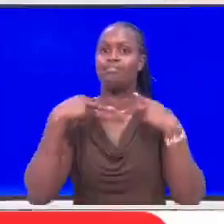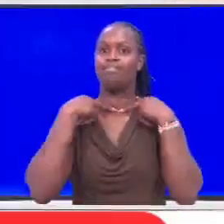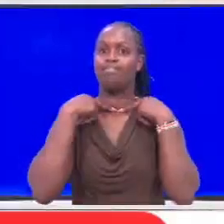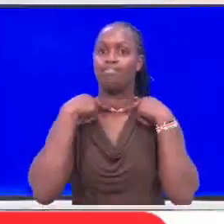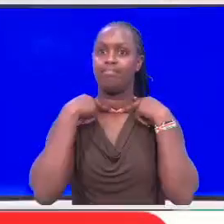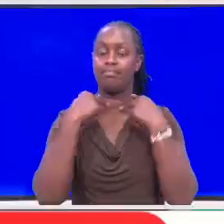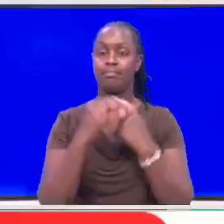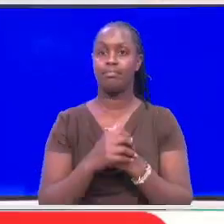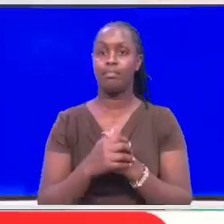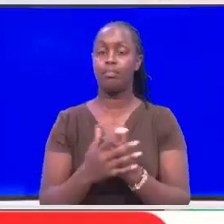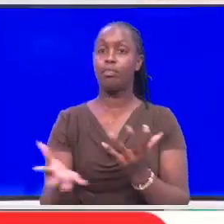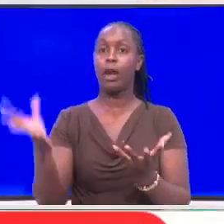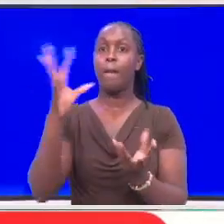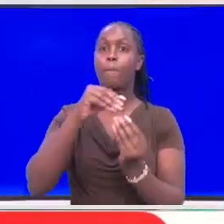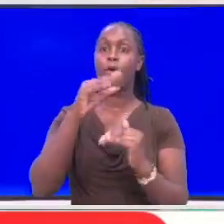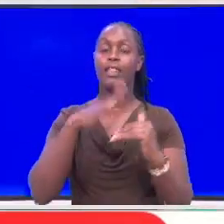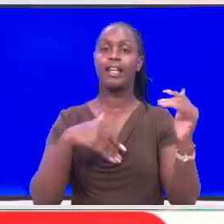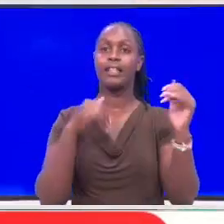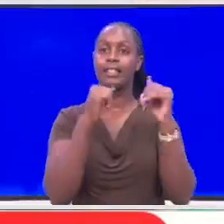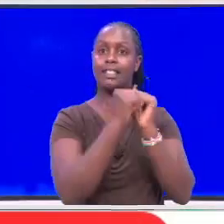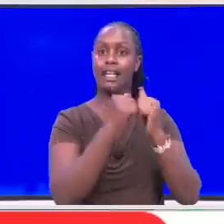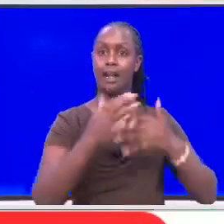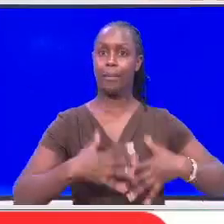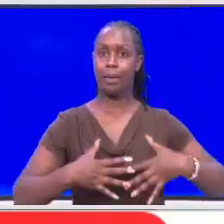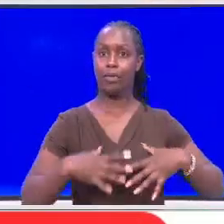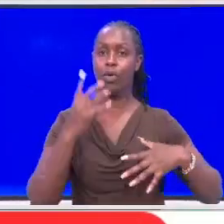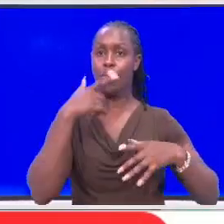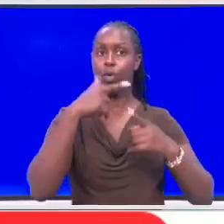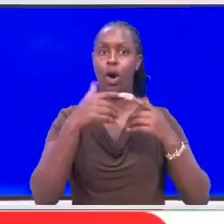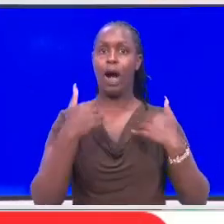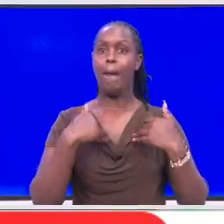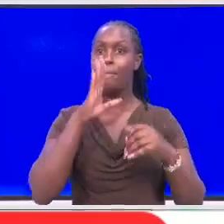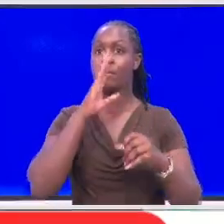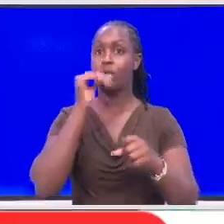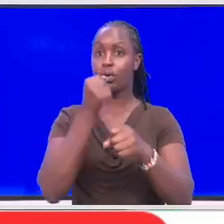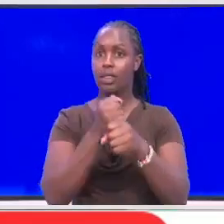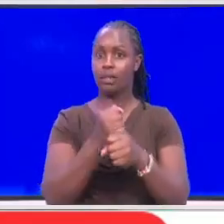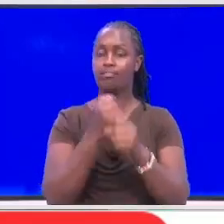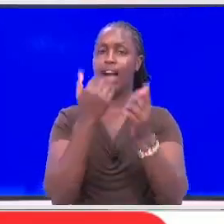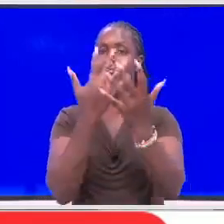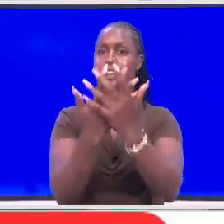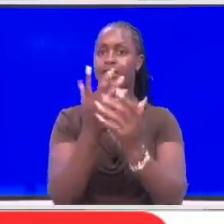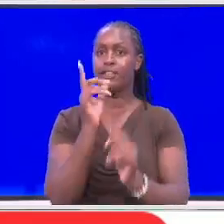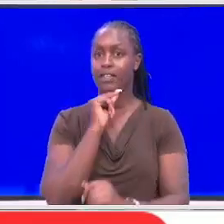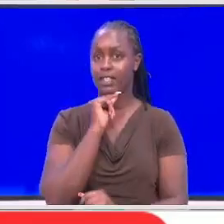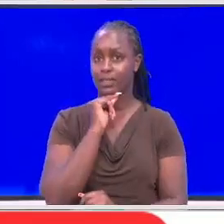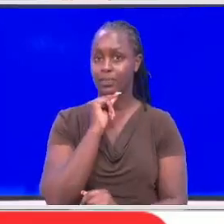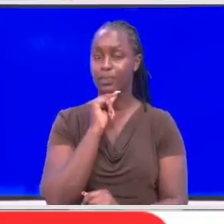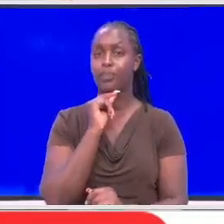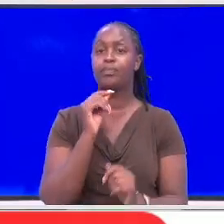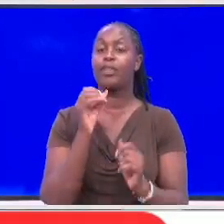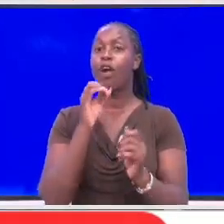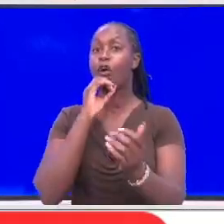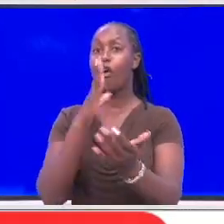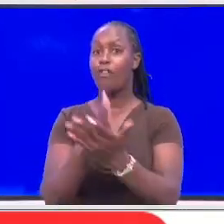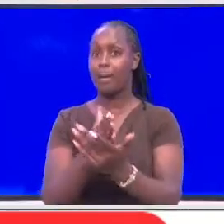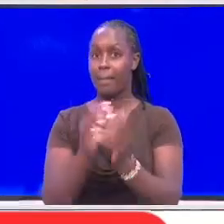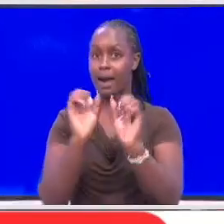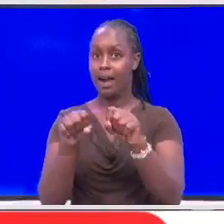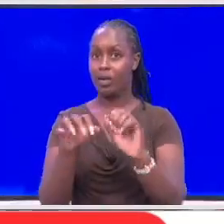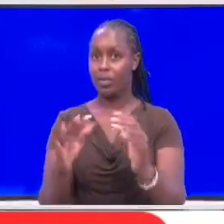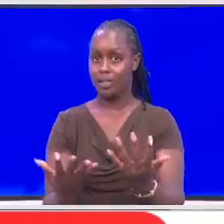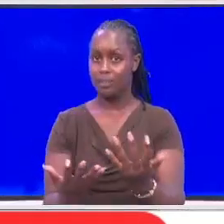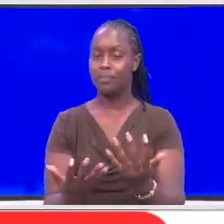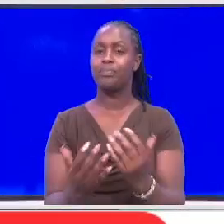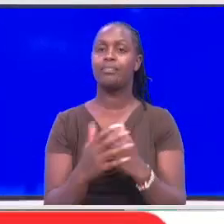More than 10 of these people who have been playing around have been arrested, and I can assure all of us again that quite a